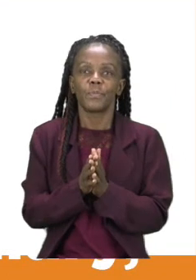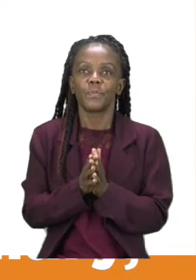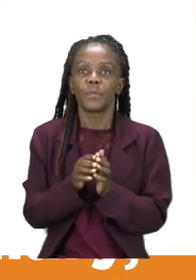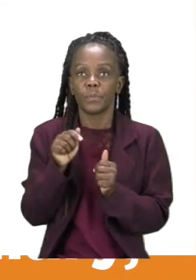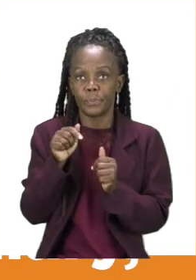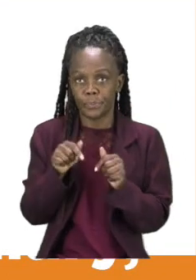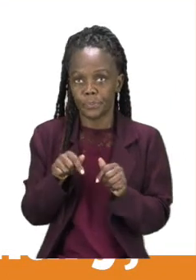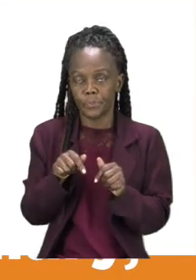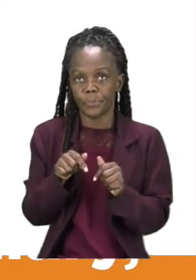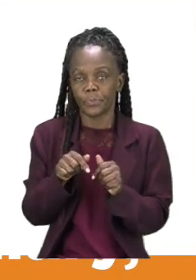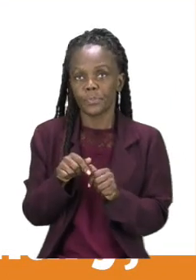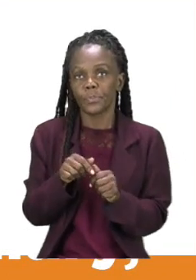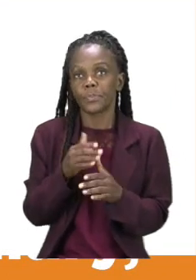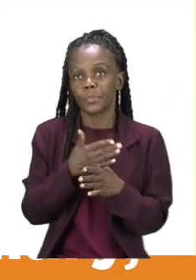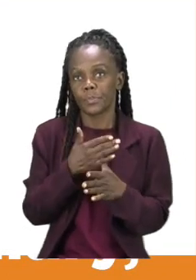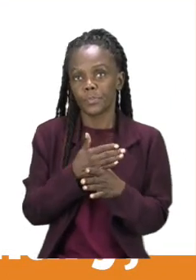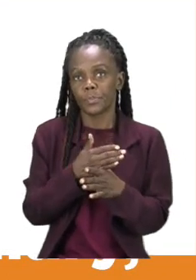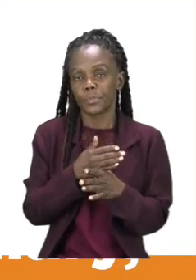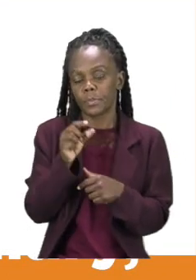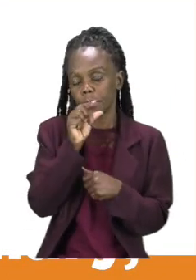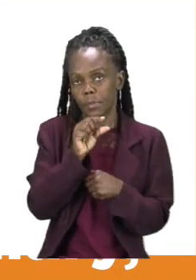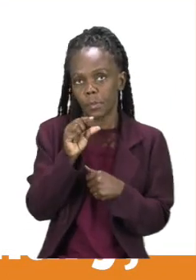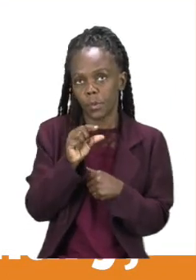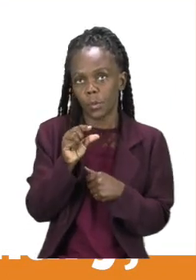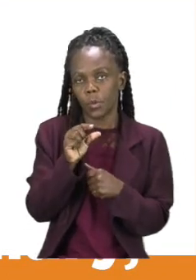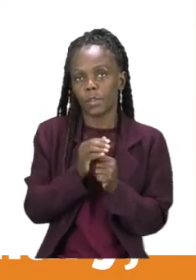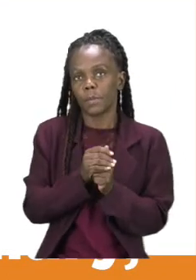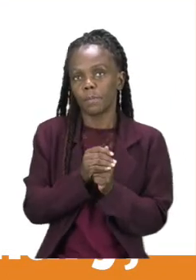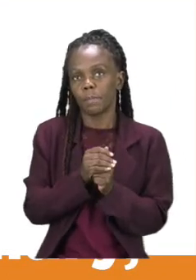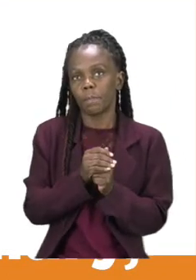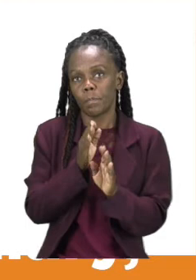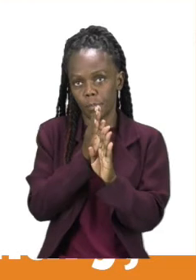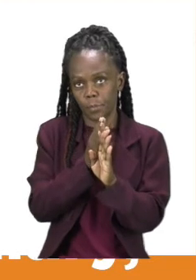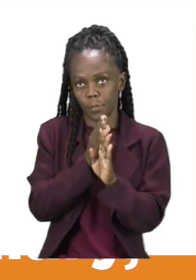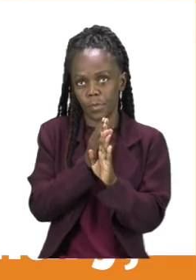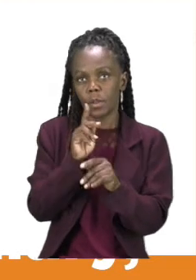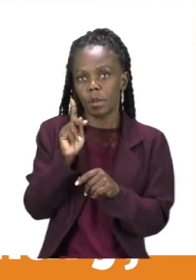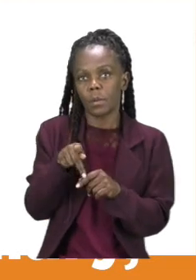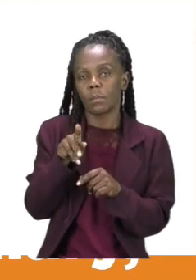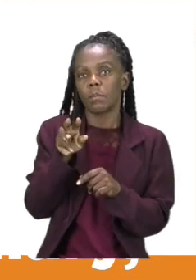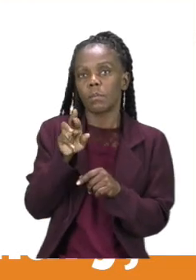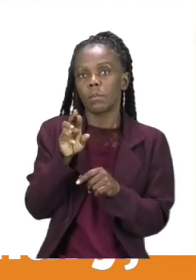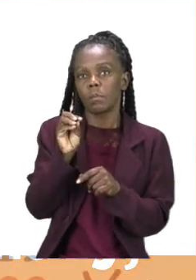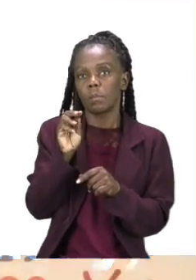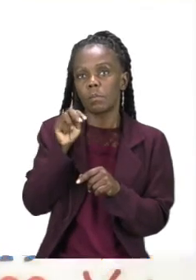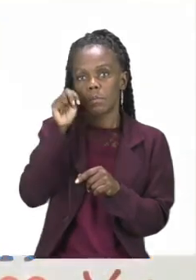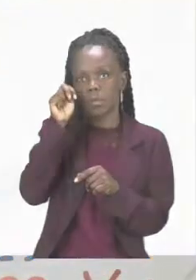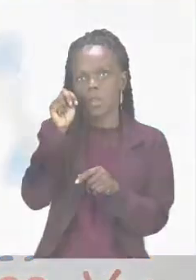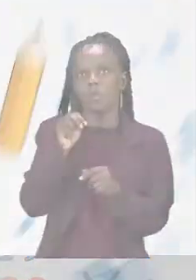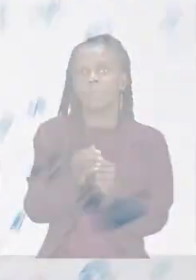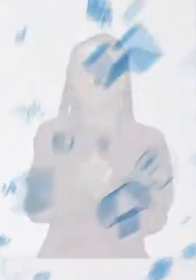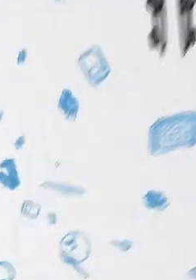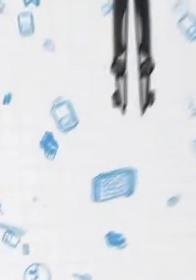Today's lesson is all about vocabulary, ordering, and pronouns.